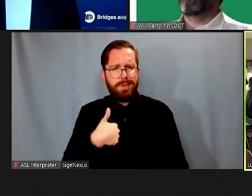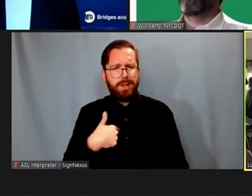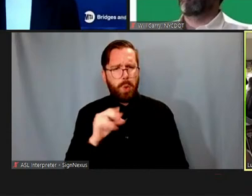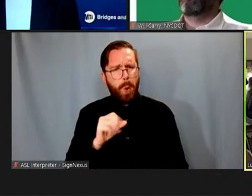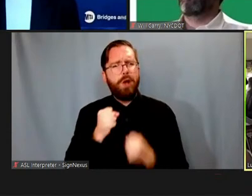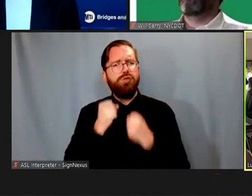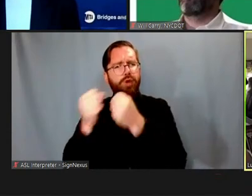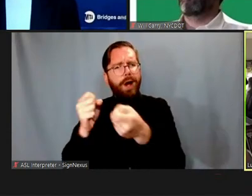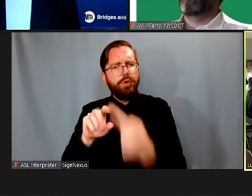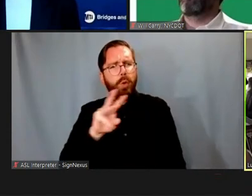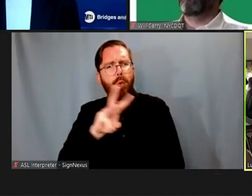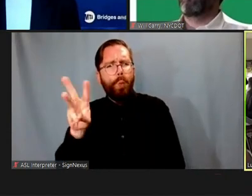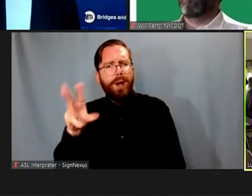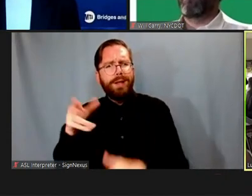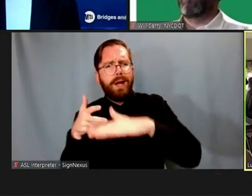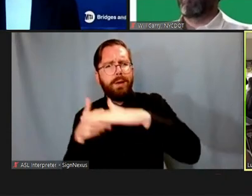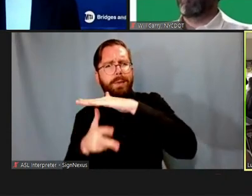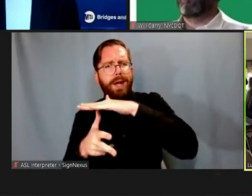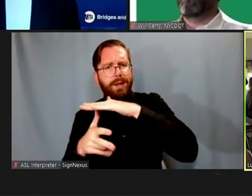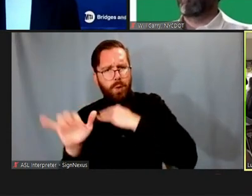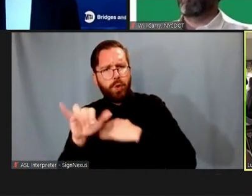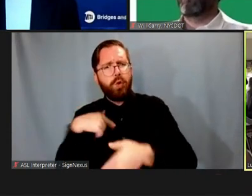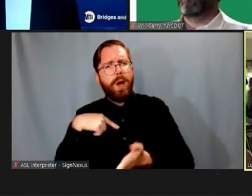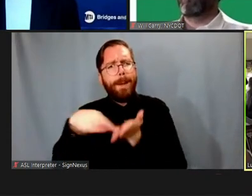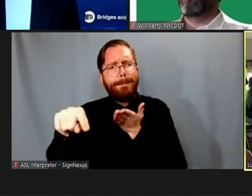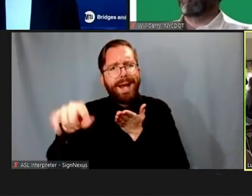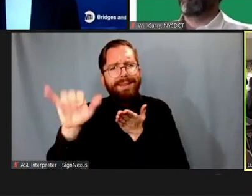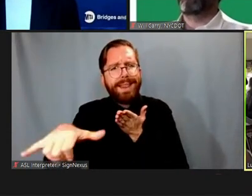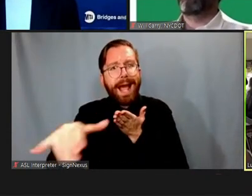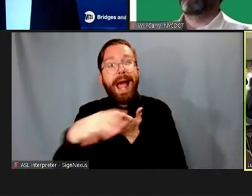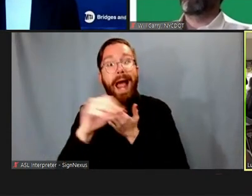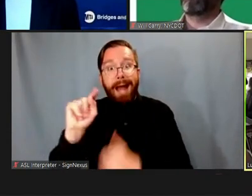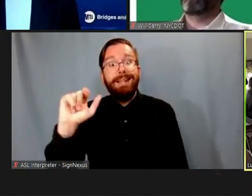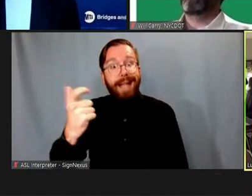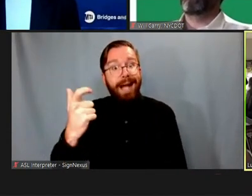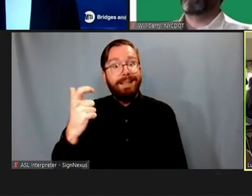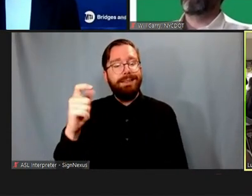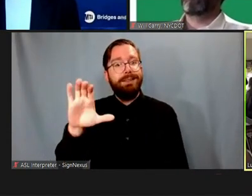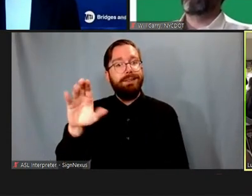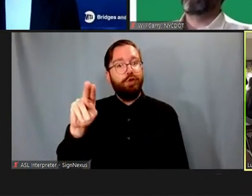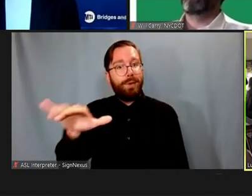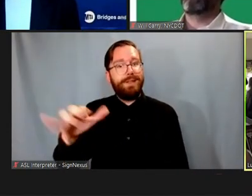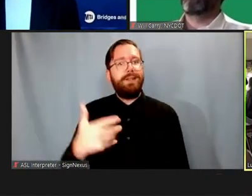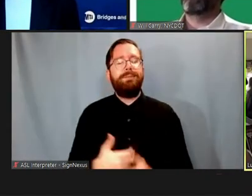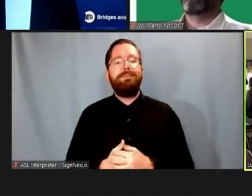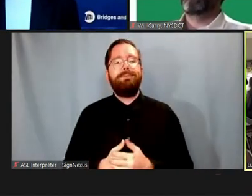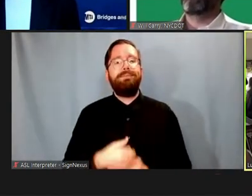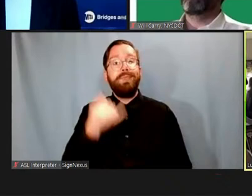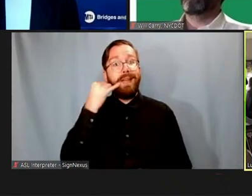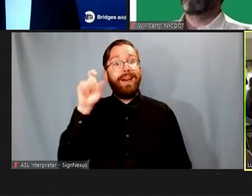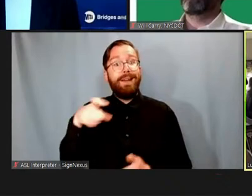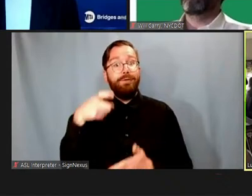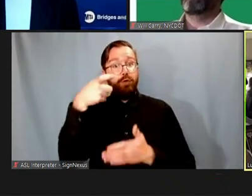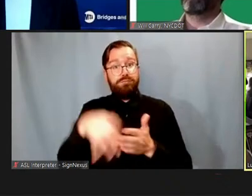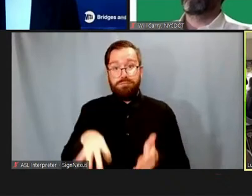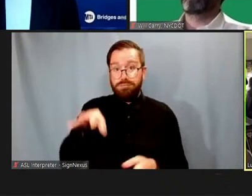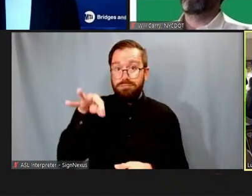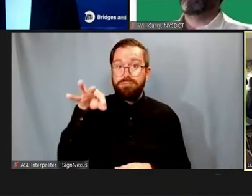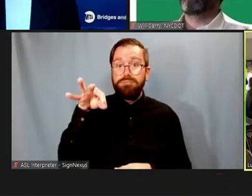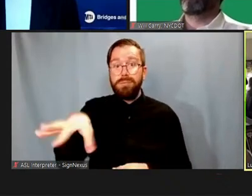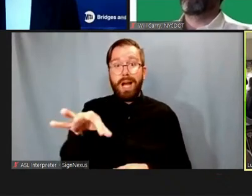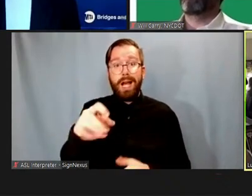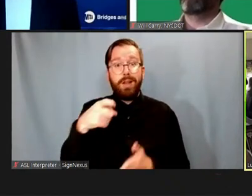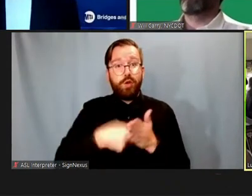for which i must add also includes a high city tax and finally if i had to pay the cbd toll i feel i would just be